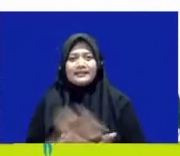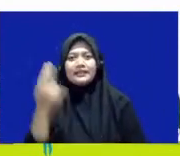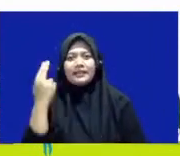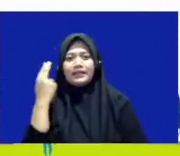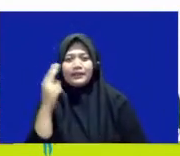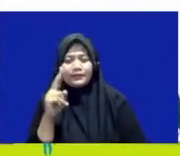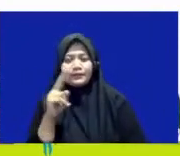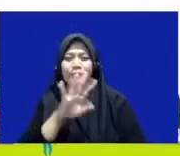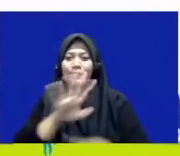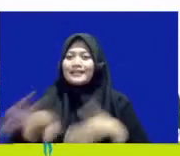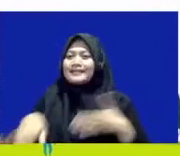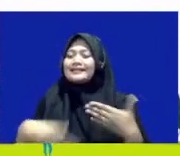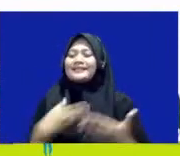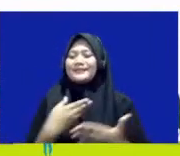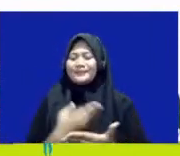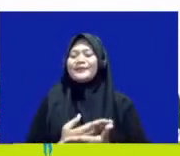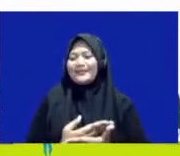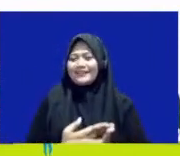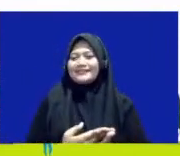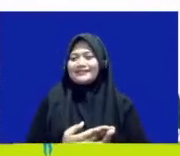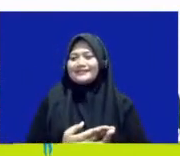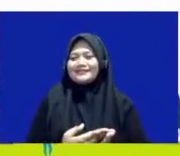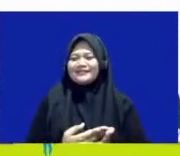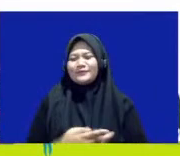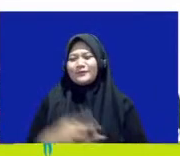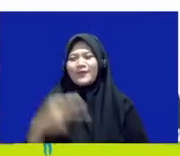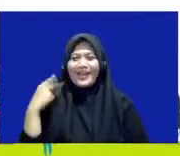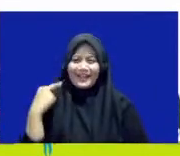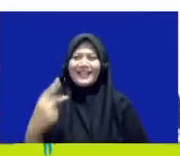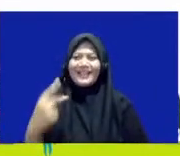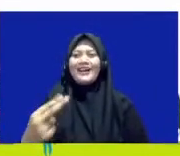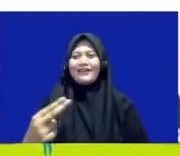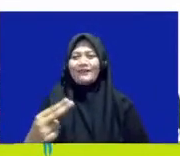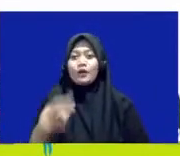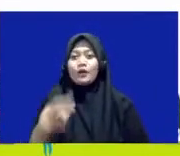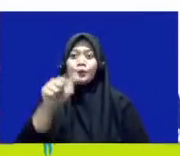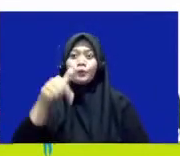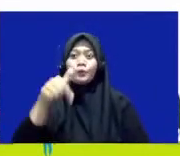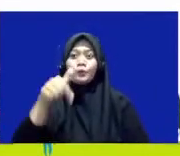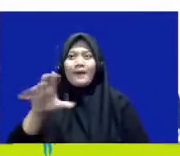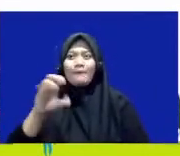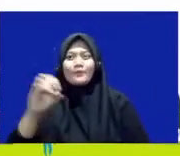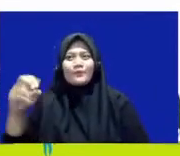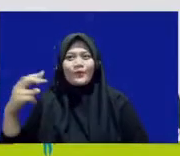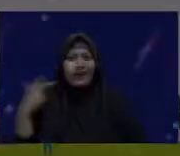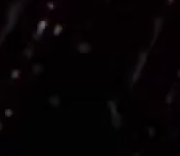76,000 volunteers. Thank you very much. Have a wonderful day.